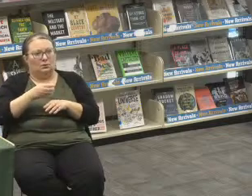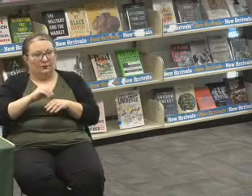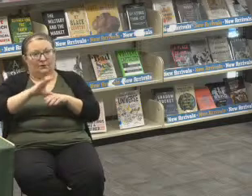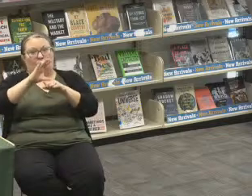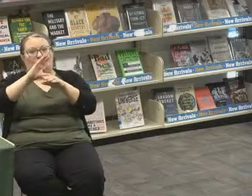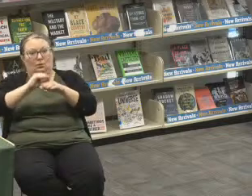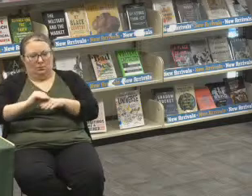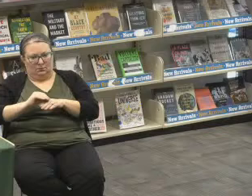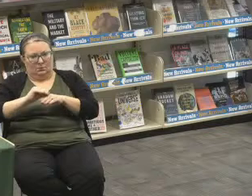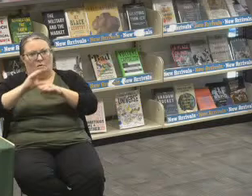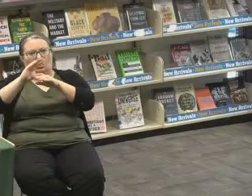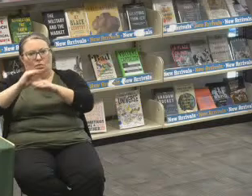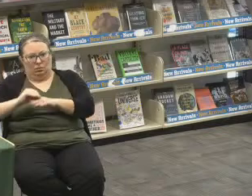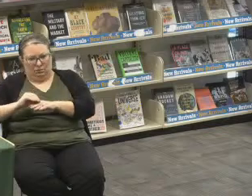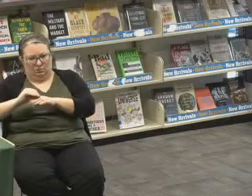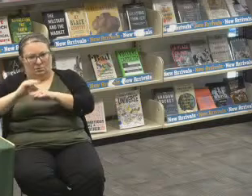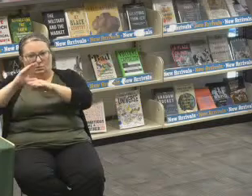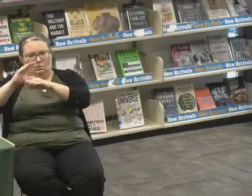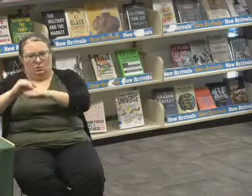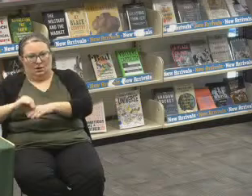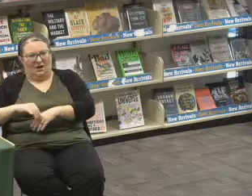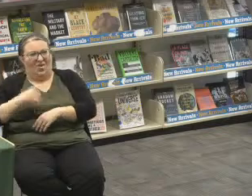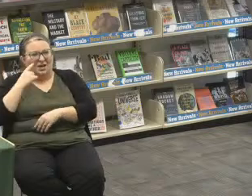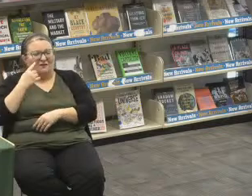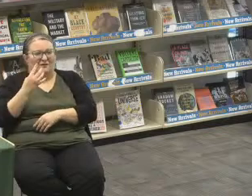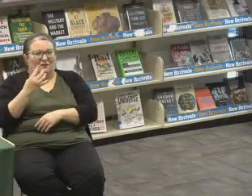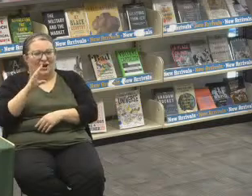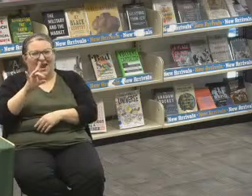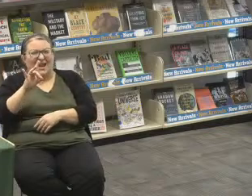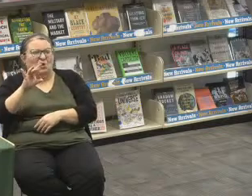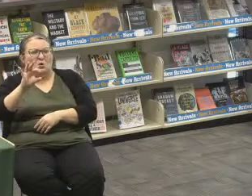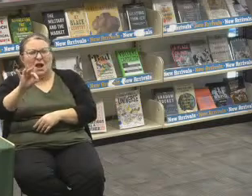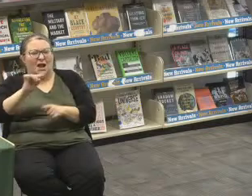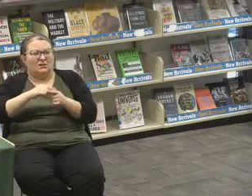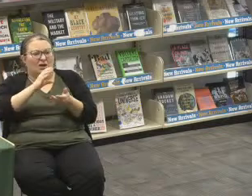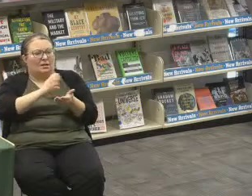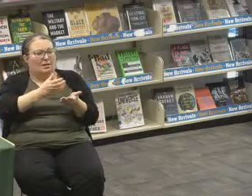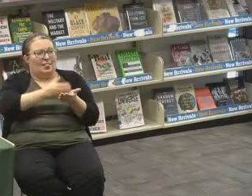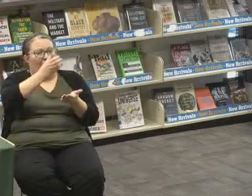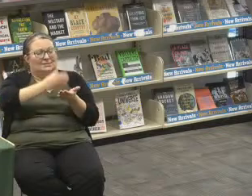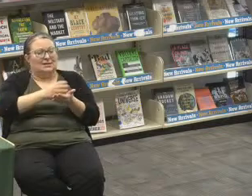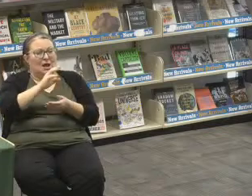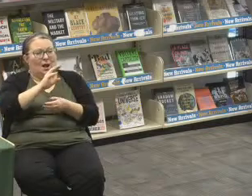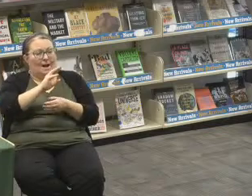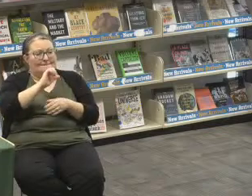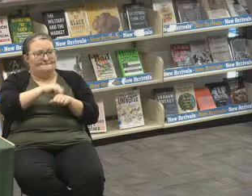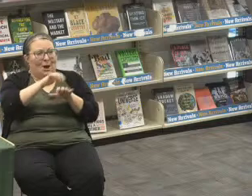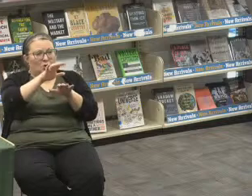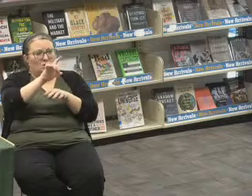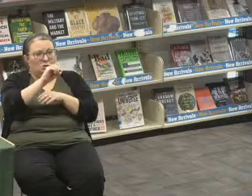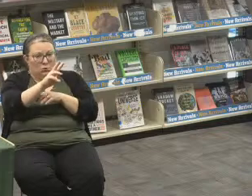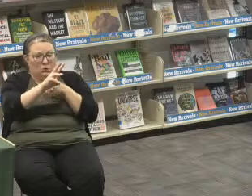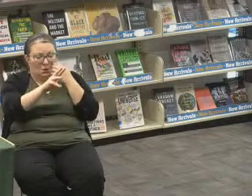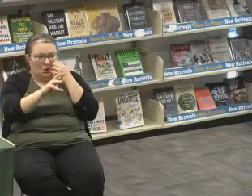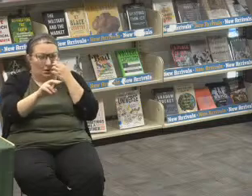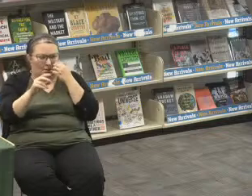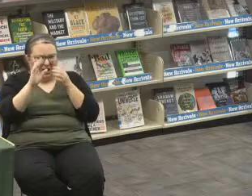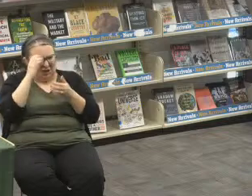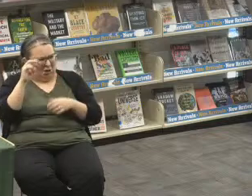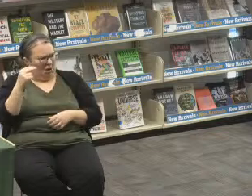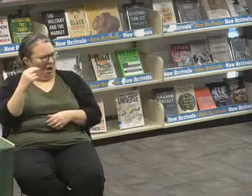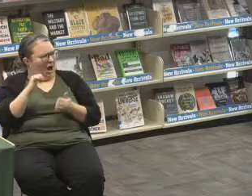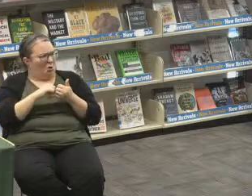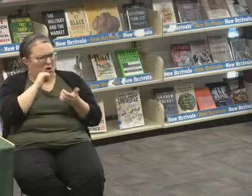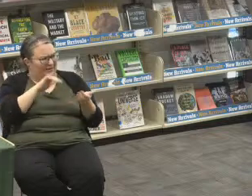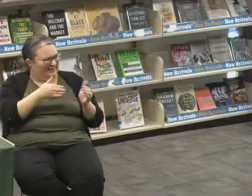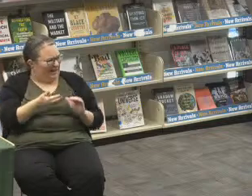great. Drank another one. I think I was up to like 8 or 9 like glasses of Mountain Dew, and she kind of just looked at me in horror and like, how are you